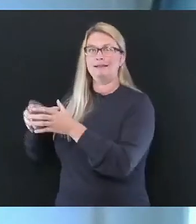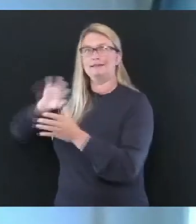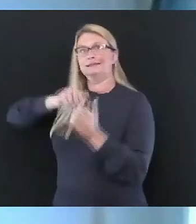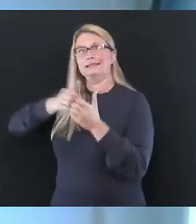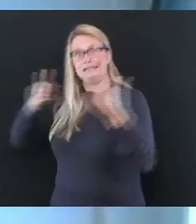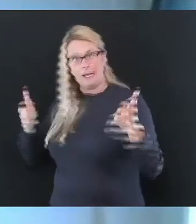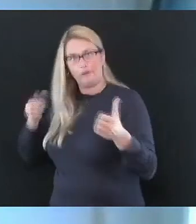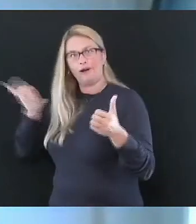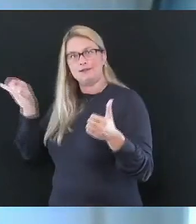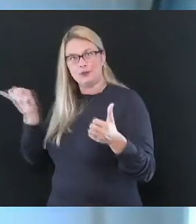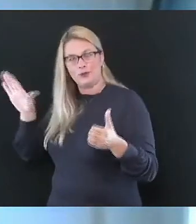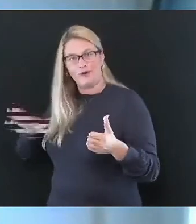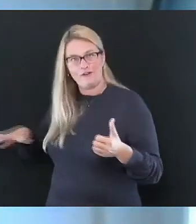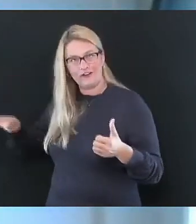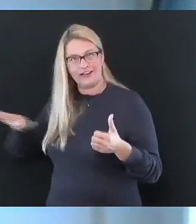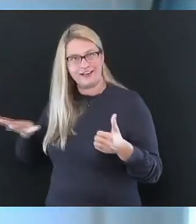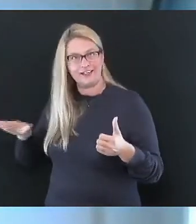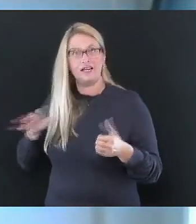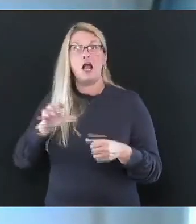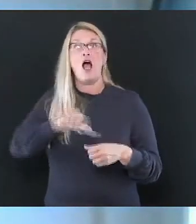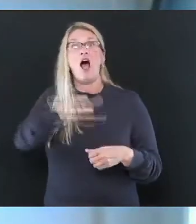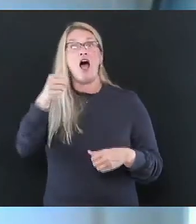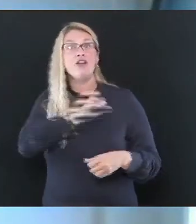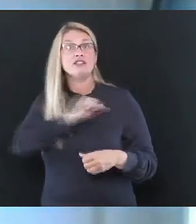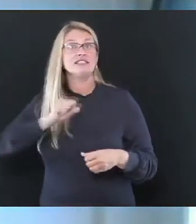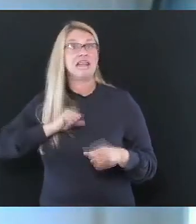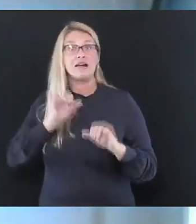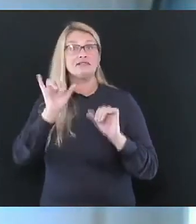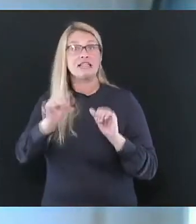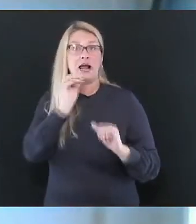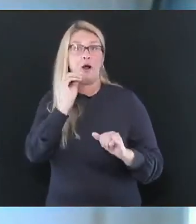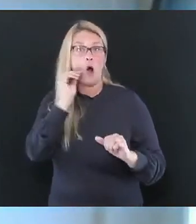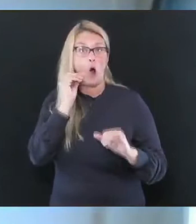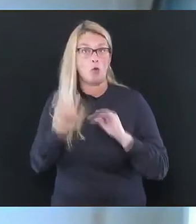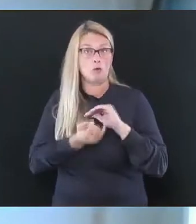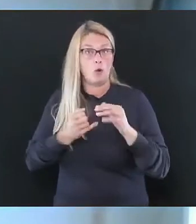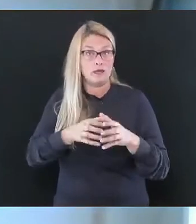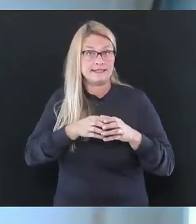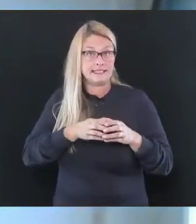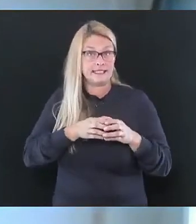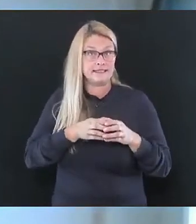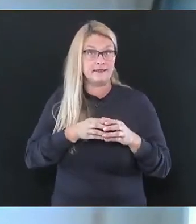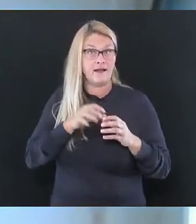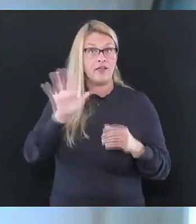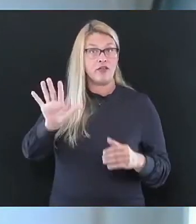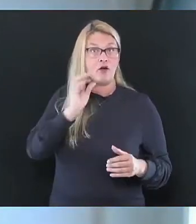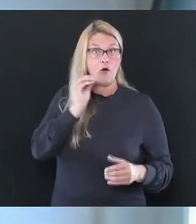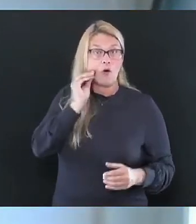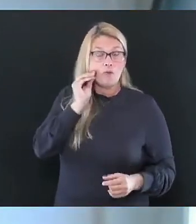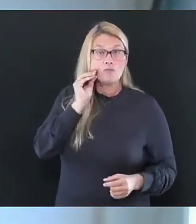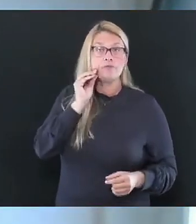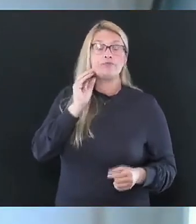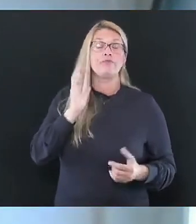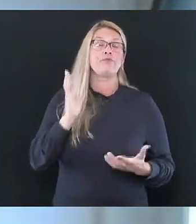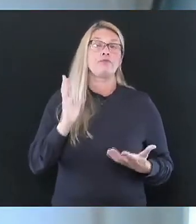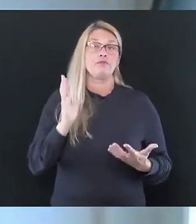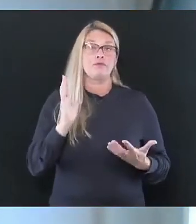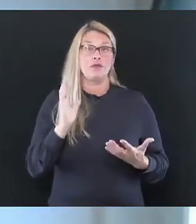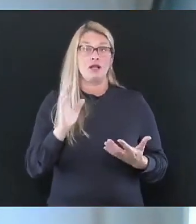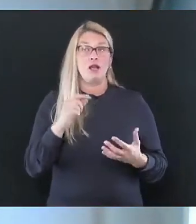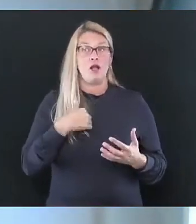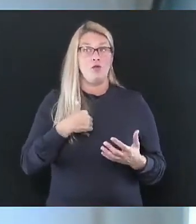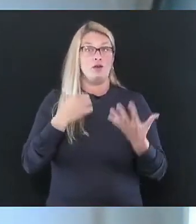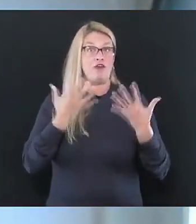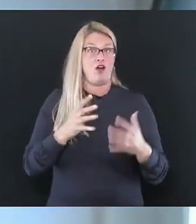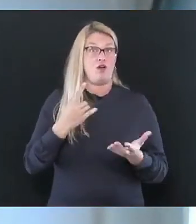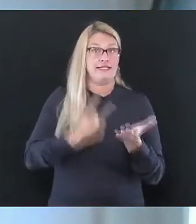are self-quarantined at home. And we're following this closely and having conversations with the CEO and